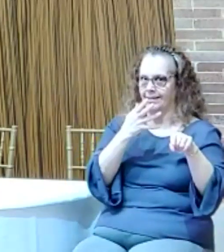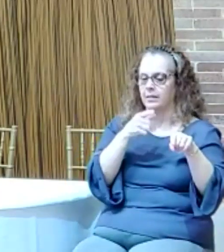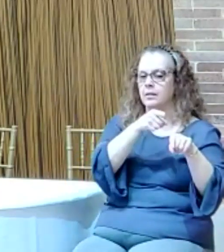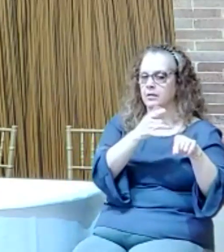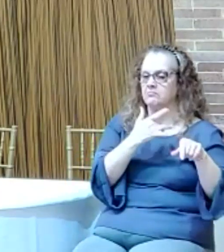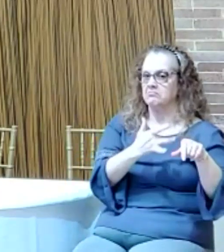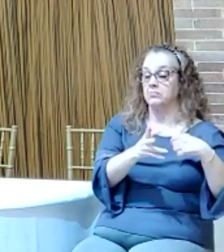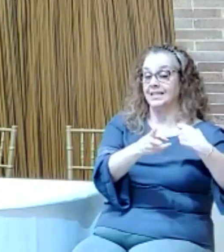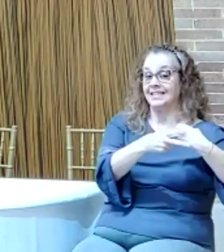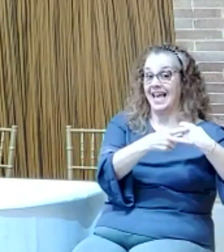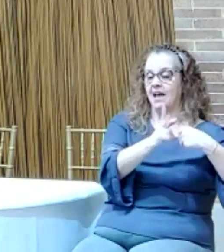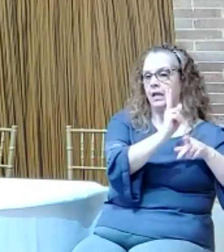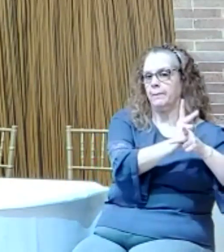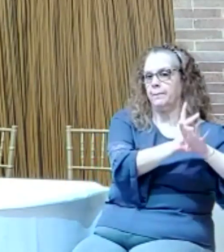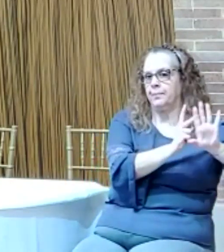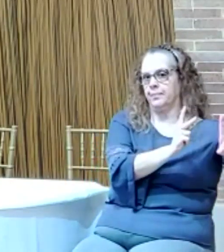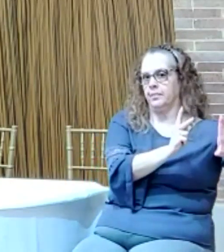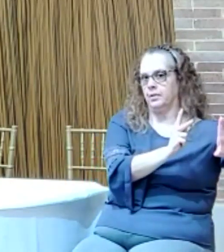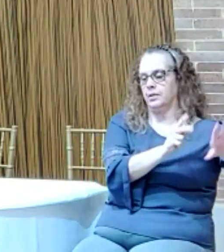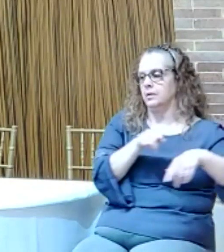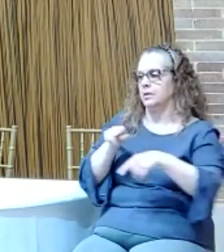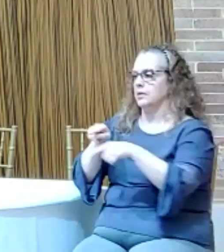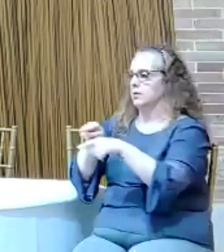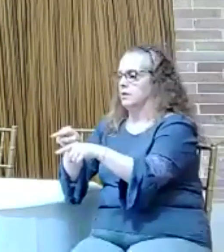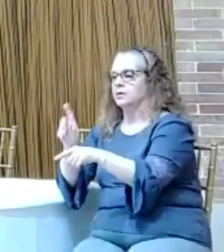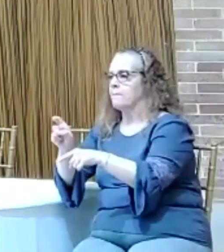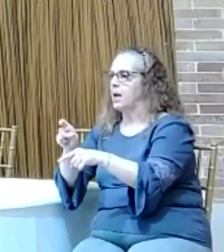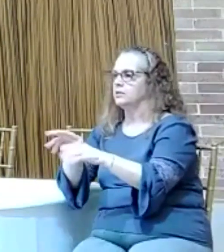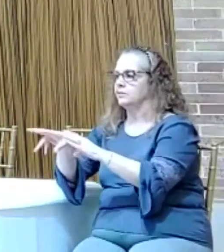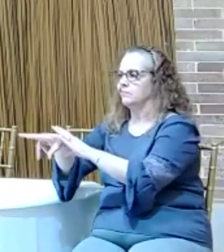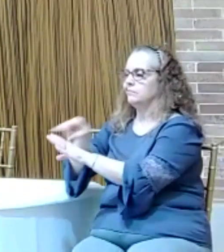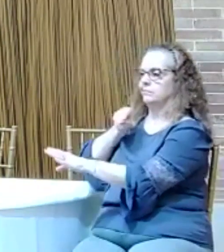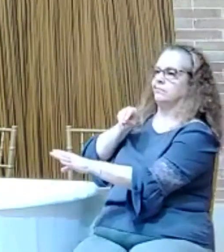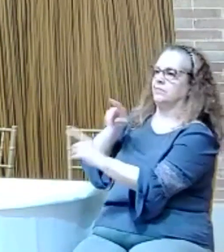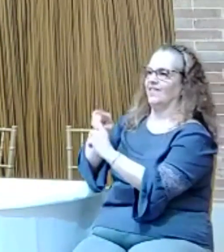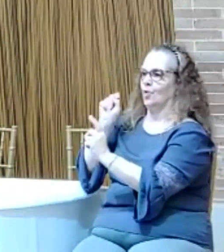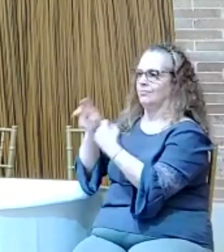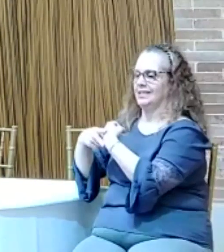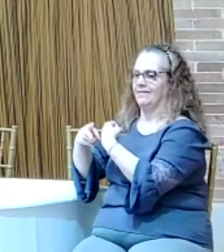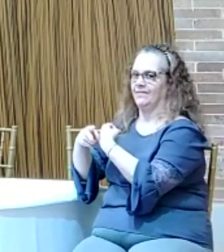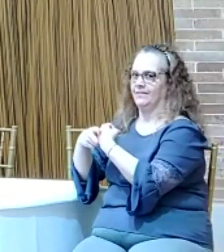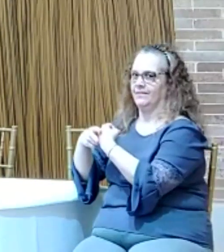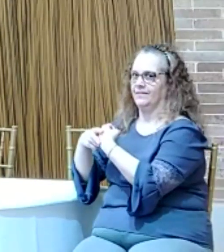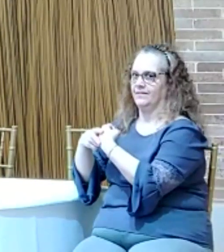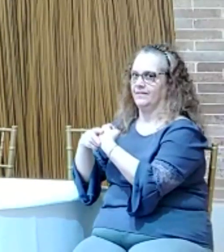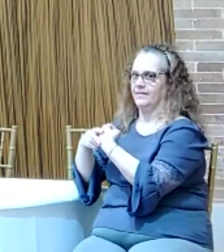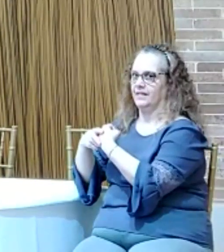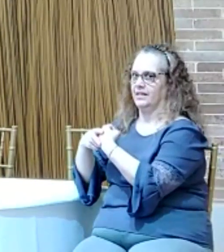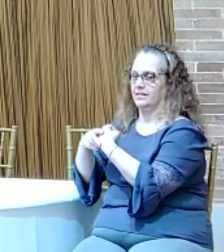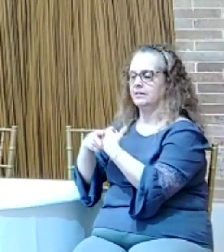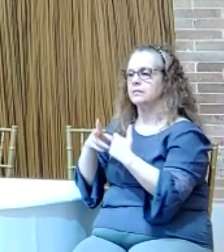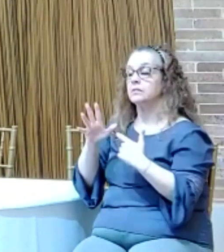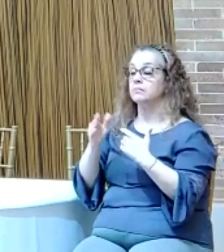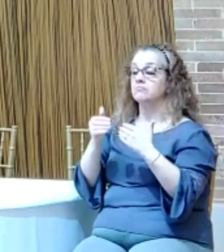their pension uh and retirement in order to get that house because it is is important the median